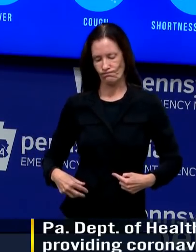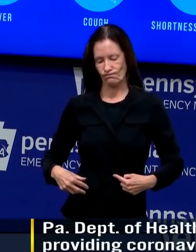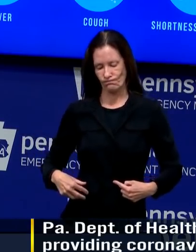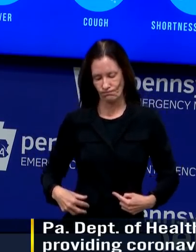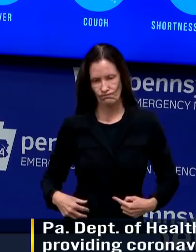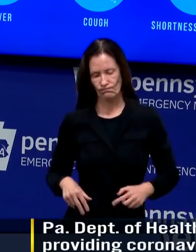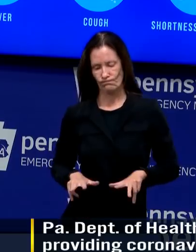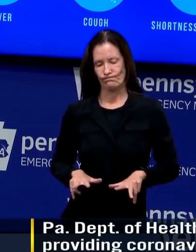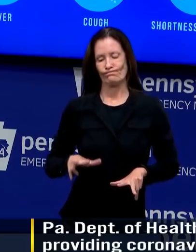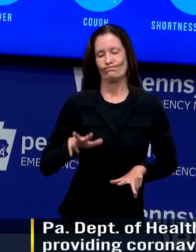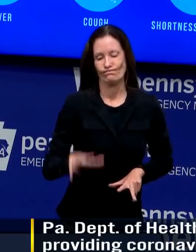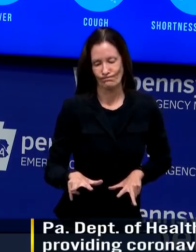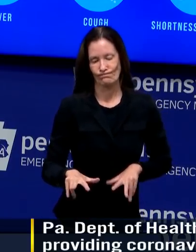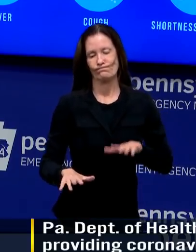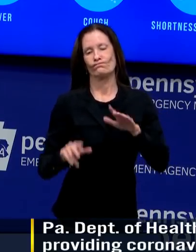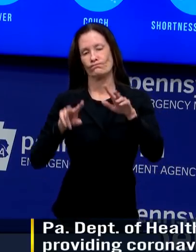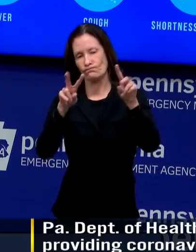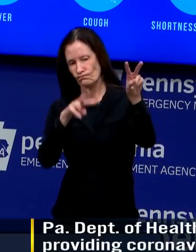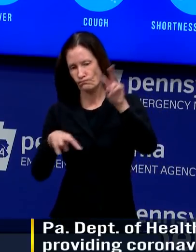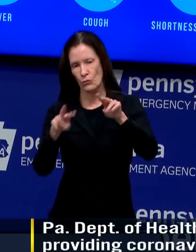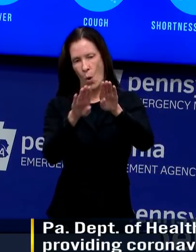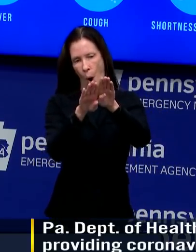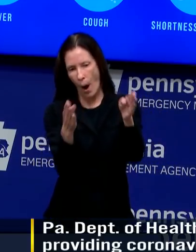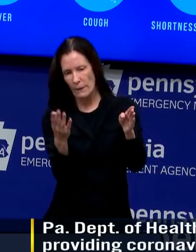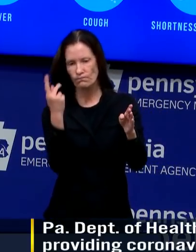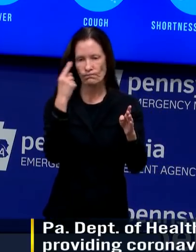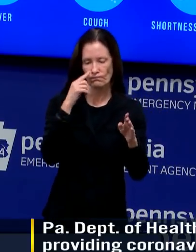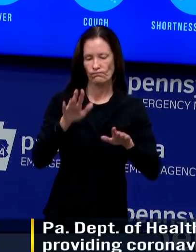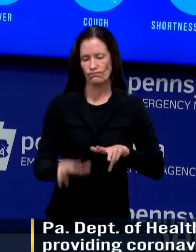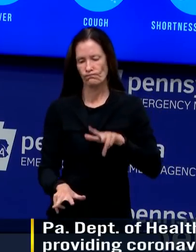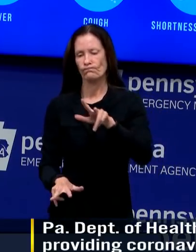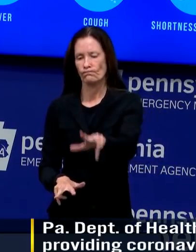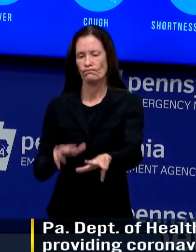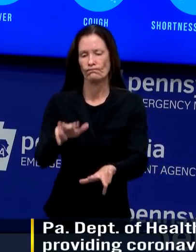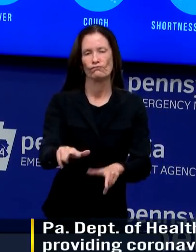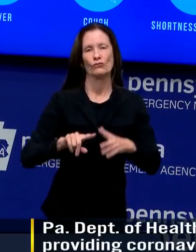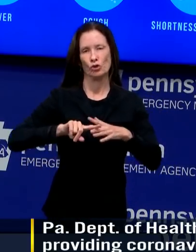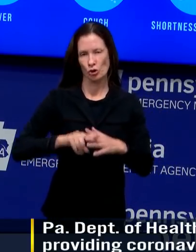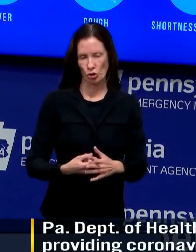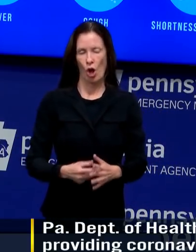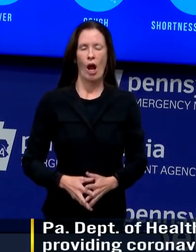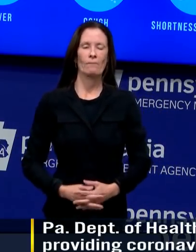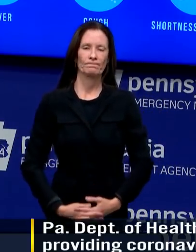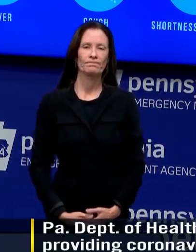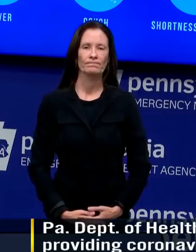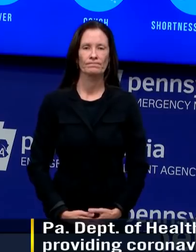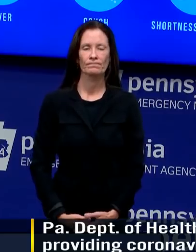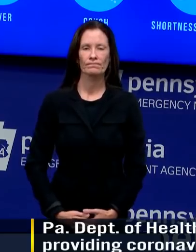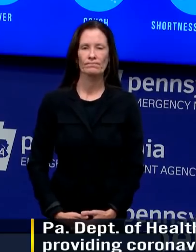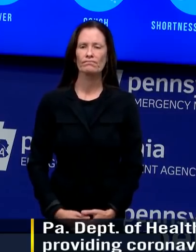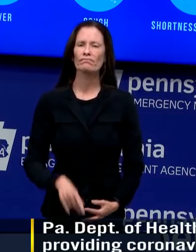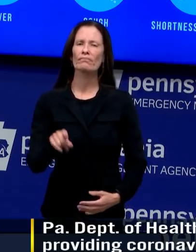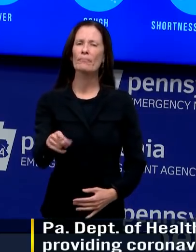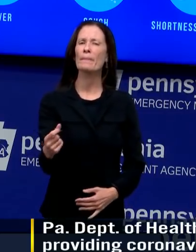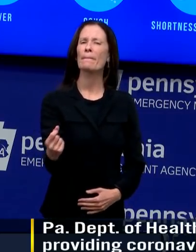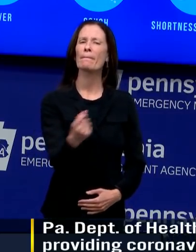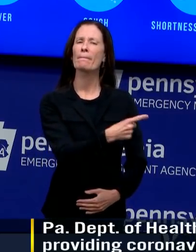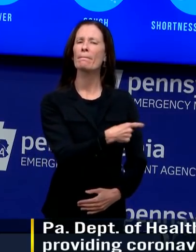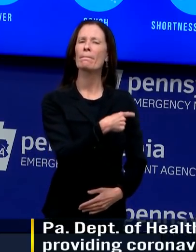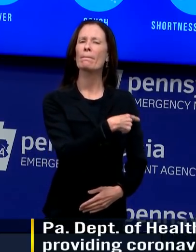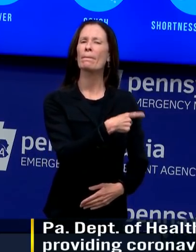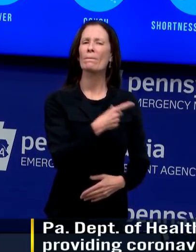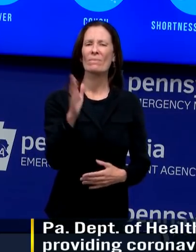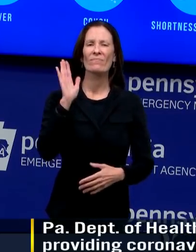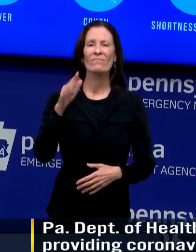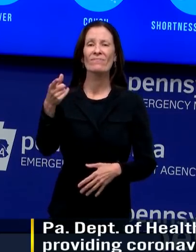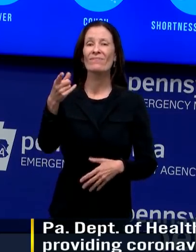enforcement of traffic violations on Pennsylvania's highways? No. I mean, not as far as the state's concerned. I can't speak for